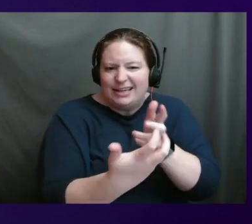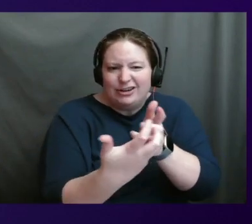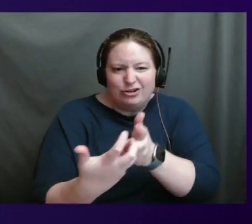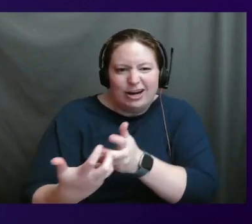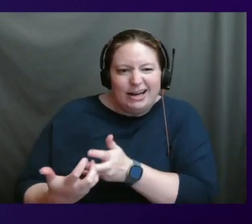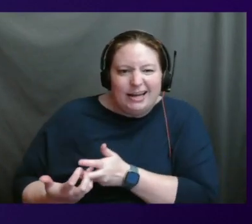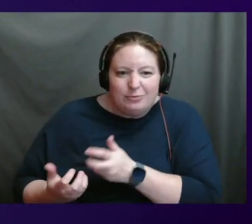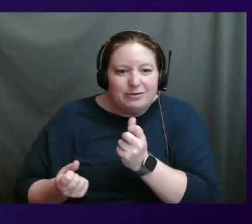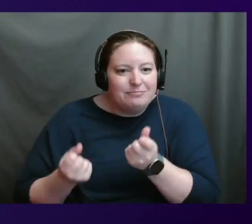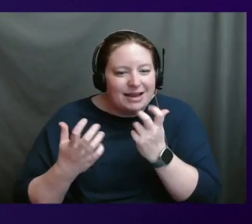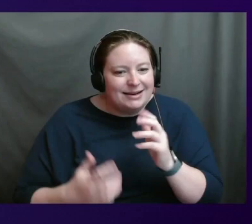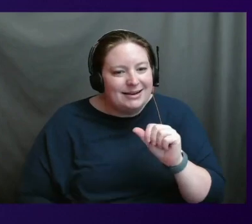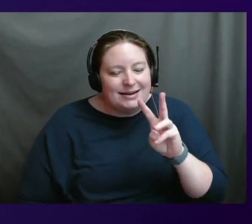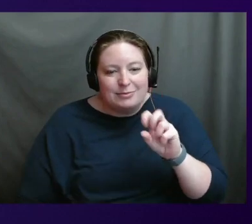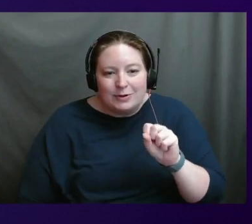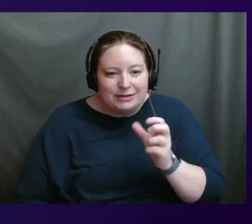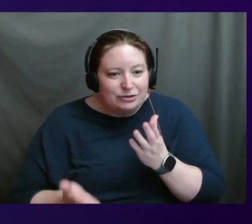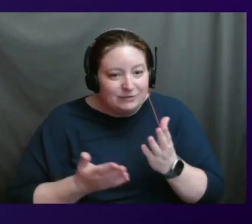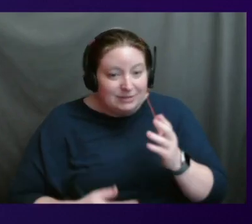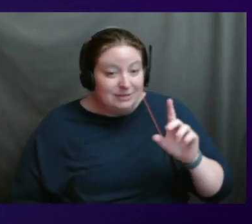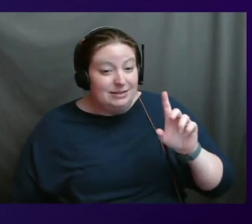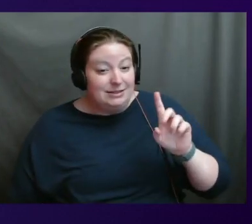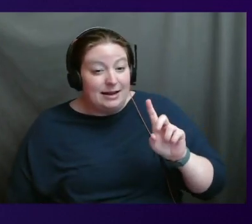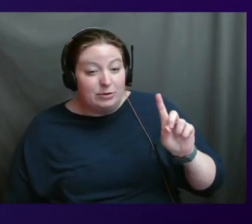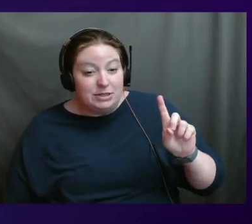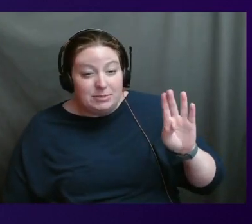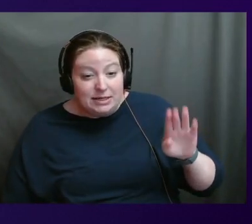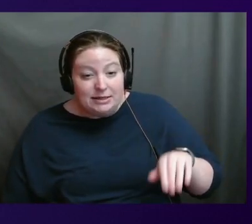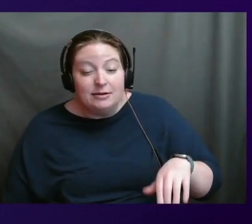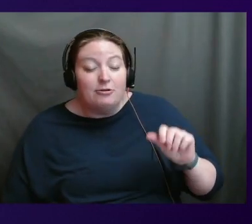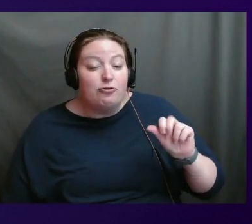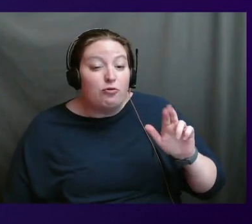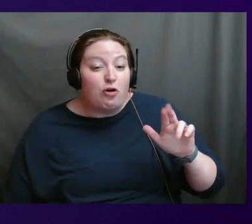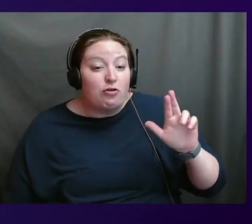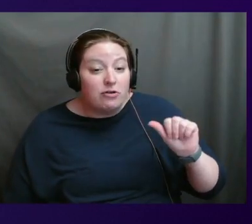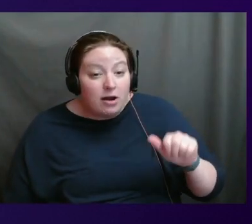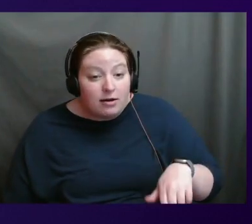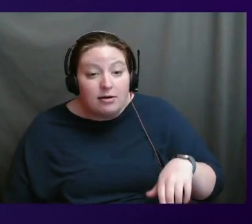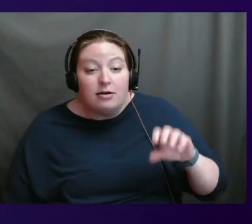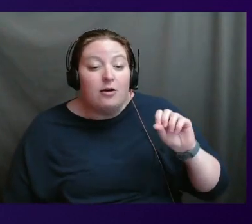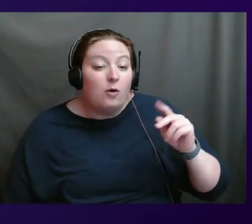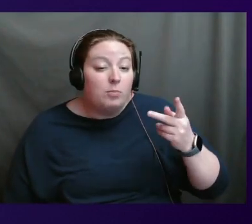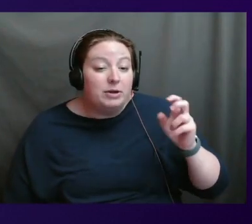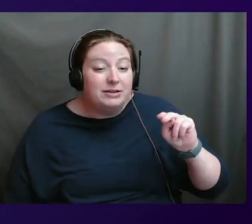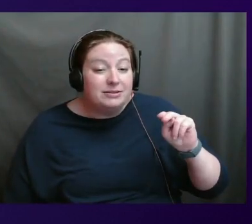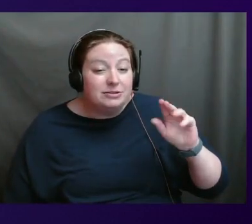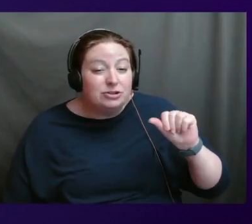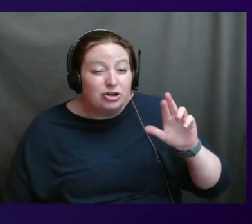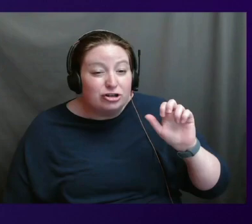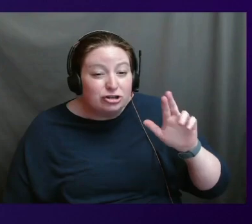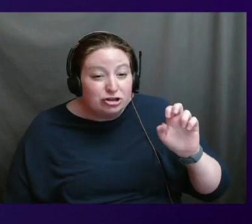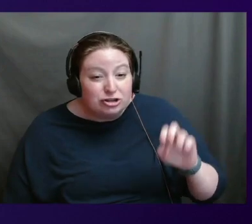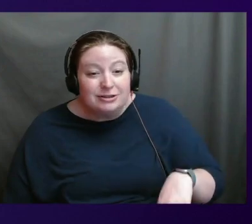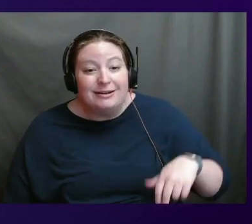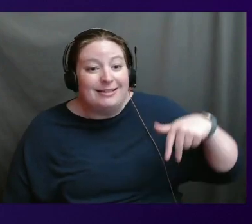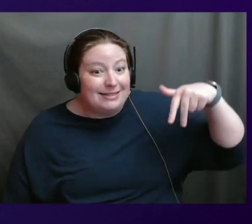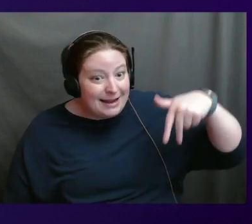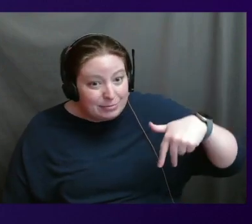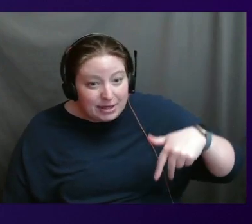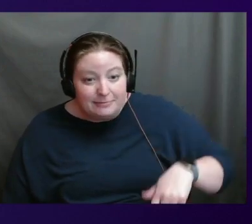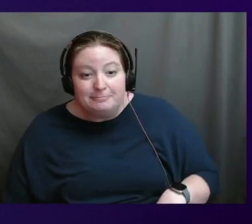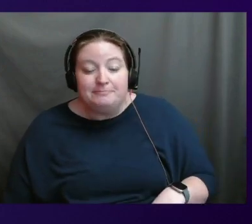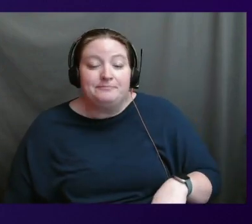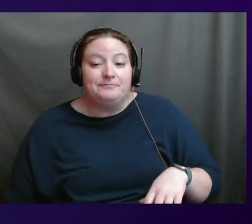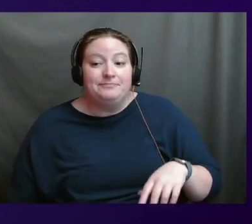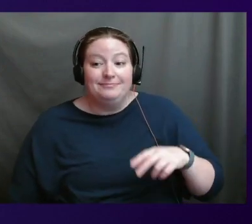services. DynamoDB, Amazon Aurora, OpenSearch, Lambda. You can also offload this to an HTTP